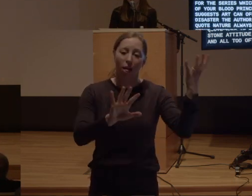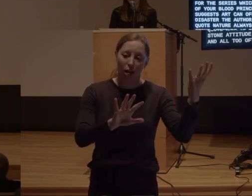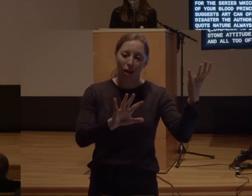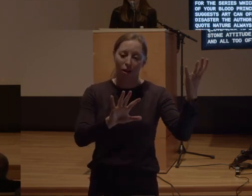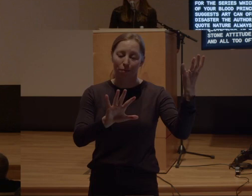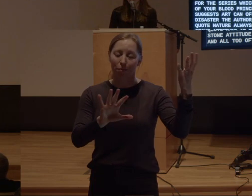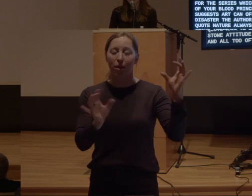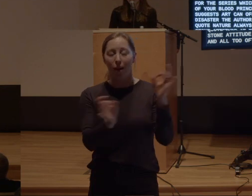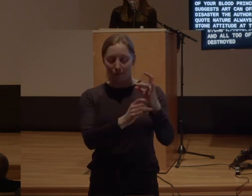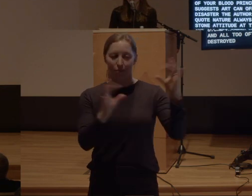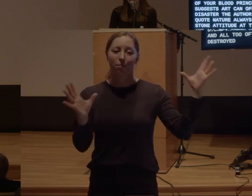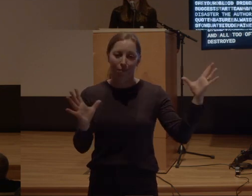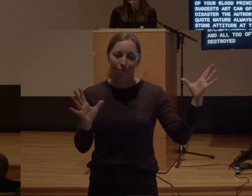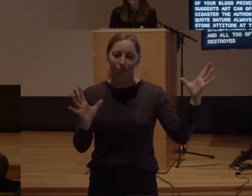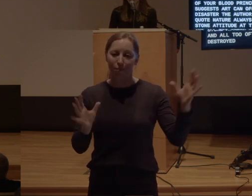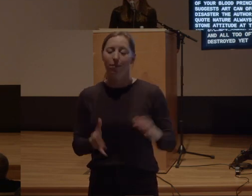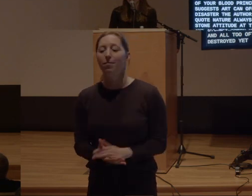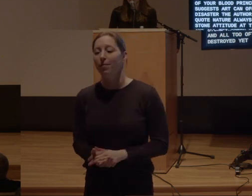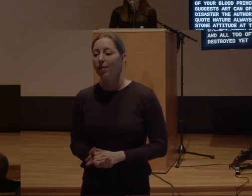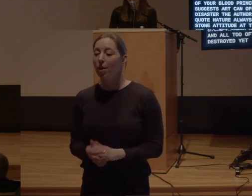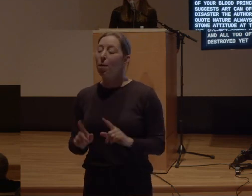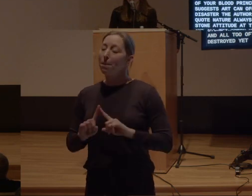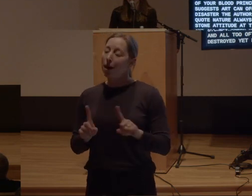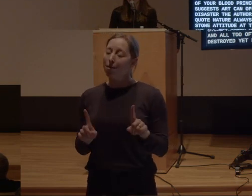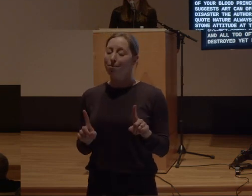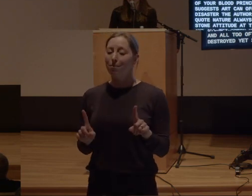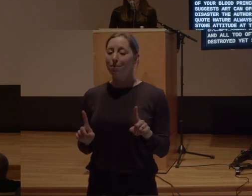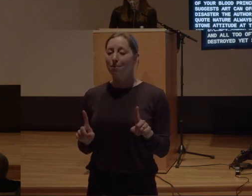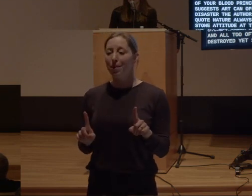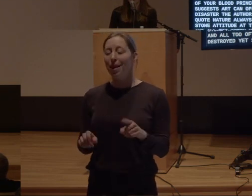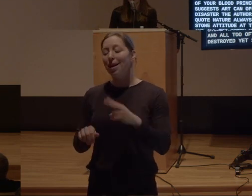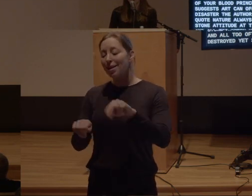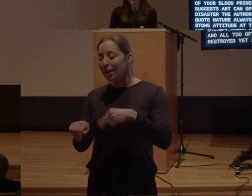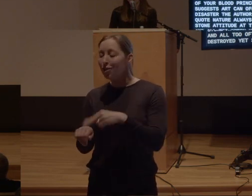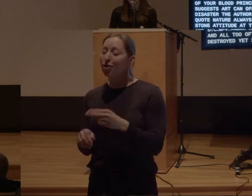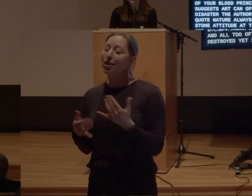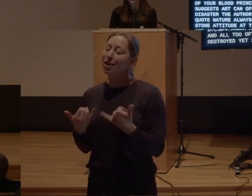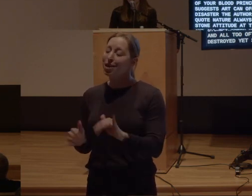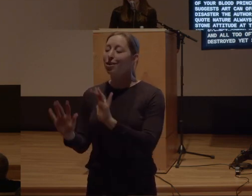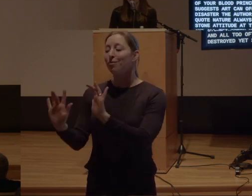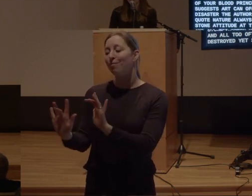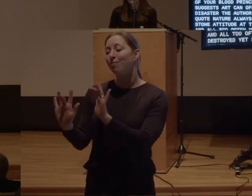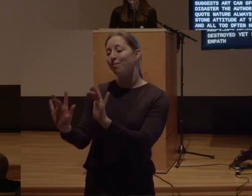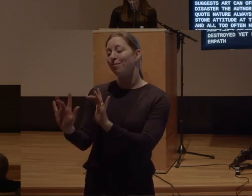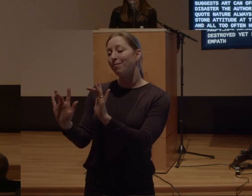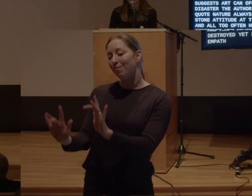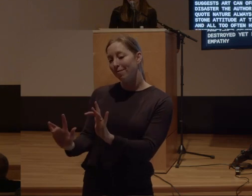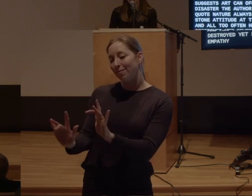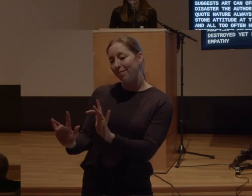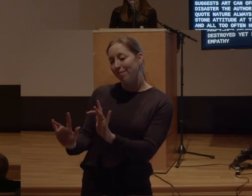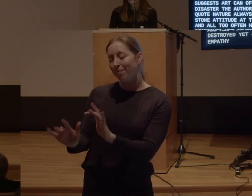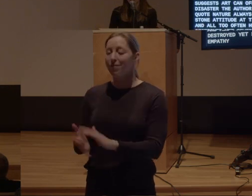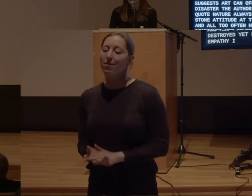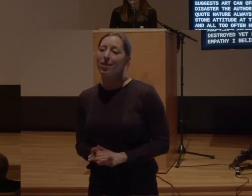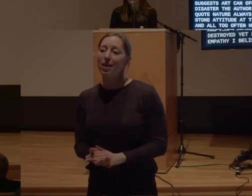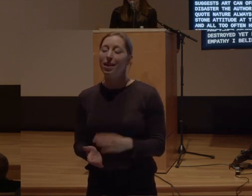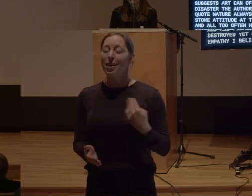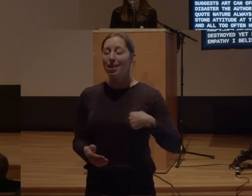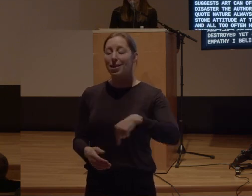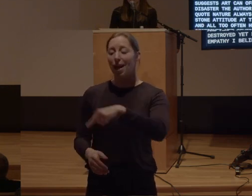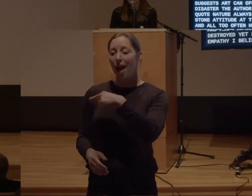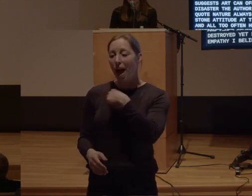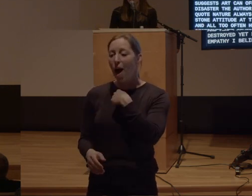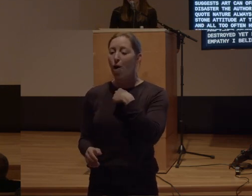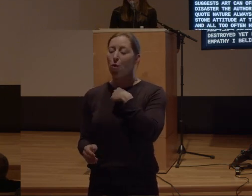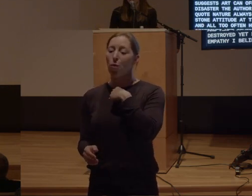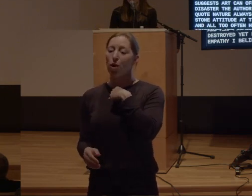are destroyed. Yet, for all its severity, nature is not without empathy. I believe it is the duty of